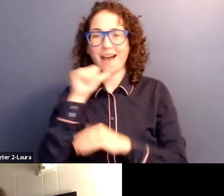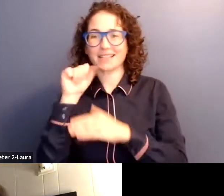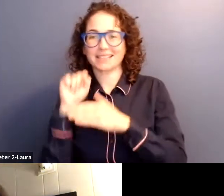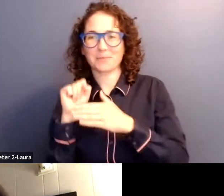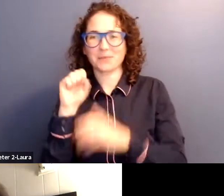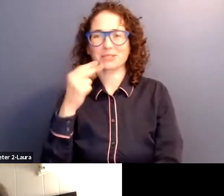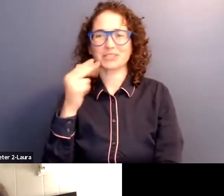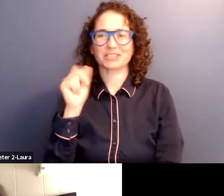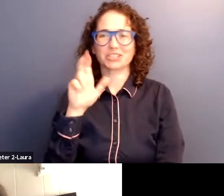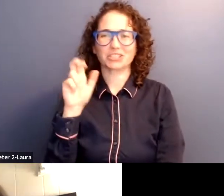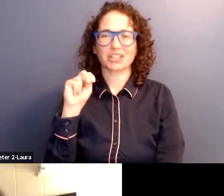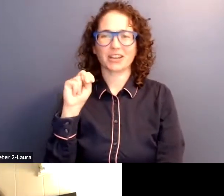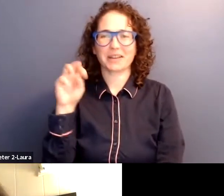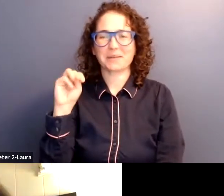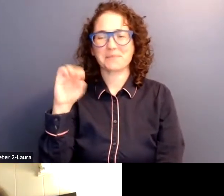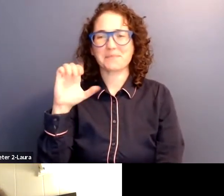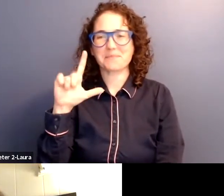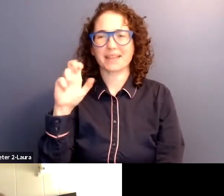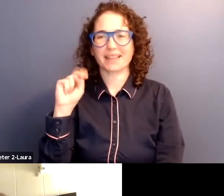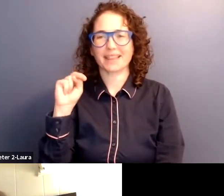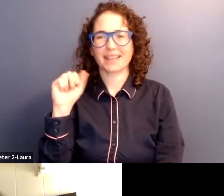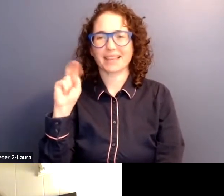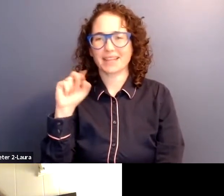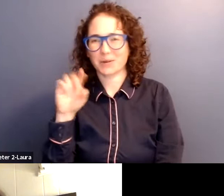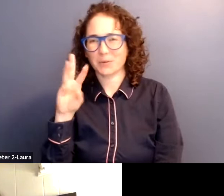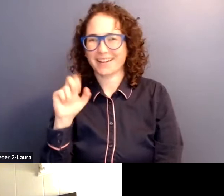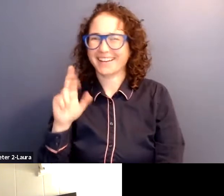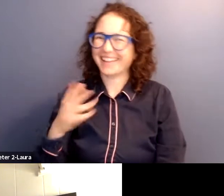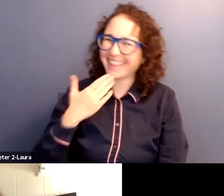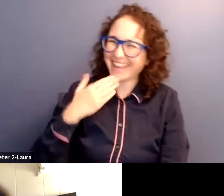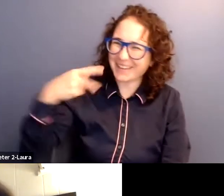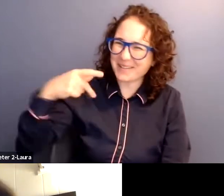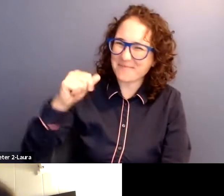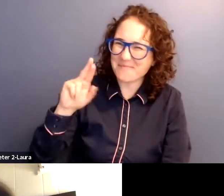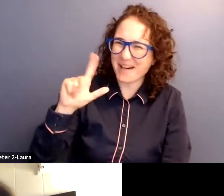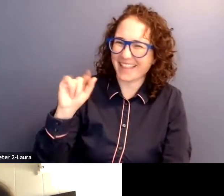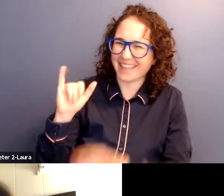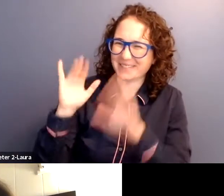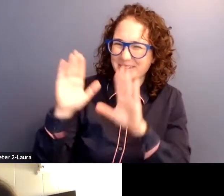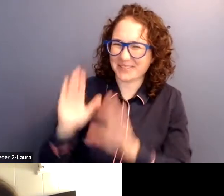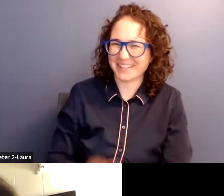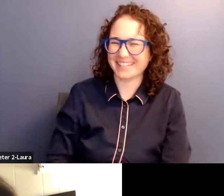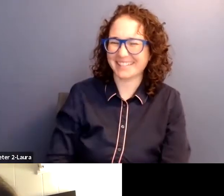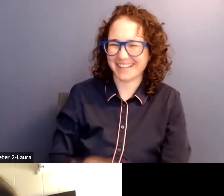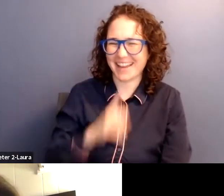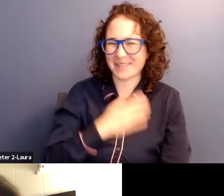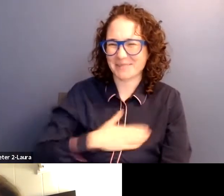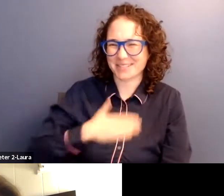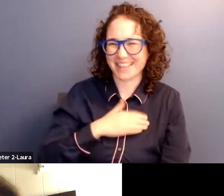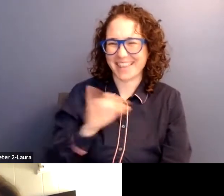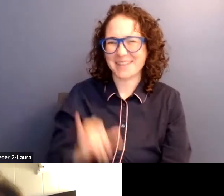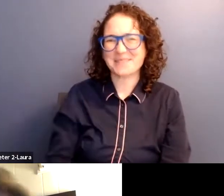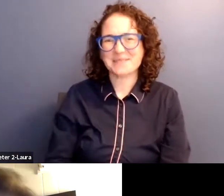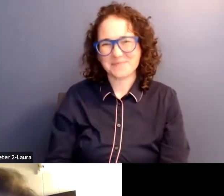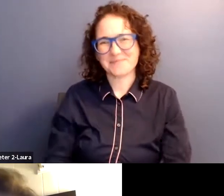Sharon McLennan-Weir. Thank you. Thank you, Paula. That was wonderful. I do appreciate that. I just